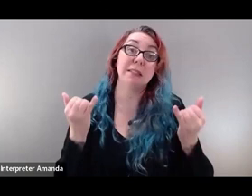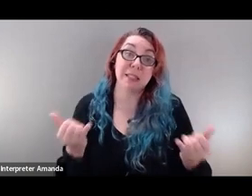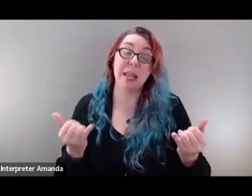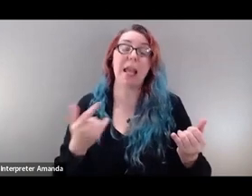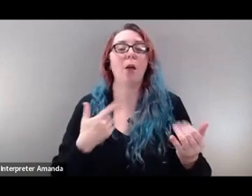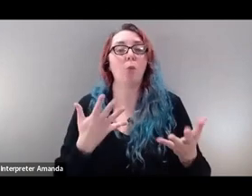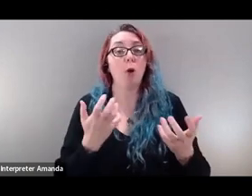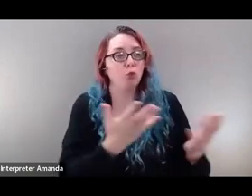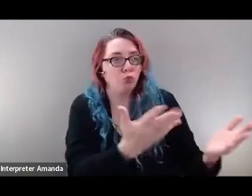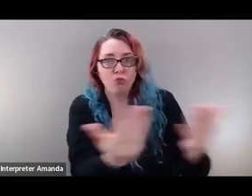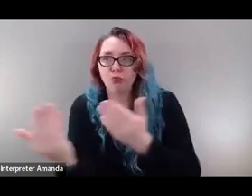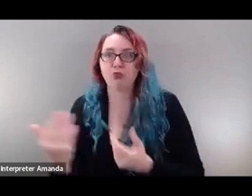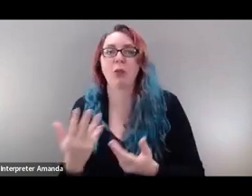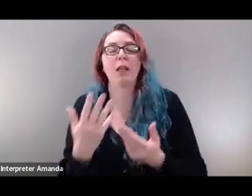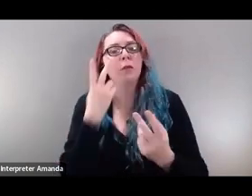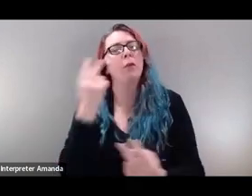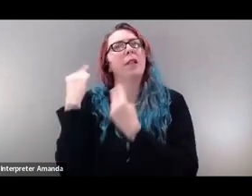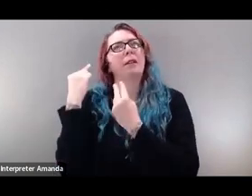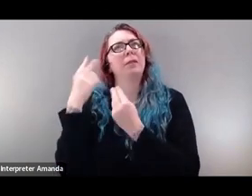InterConnect's discussion area.